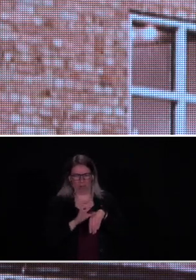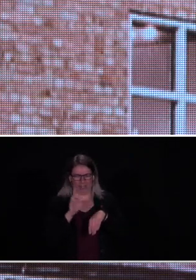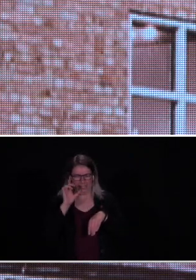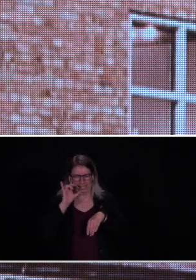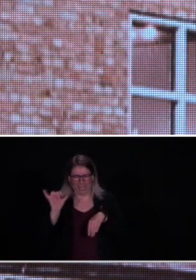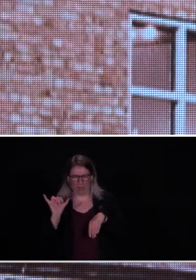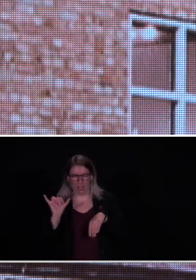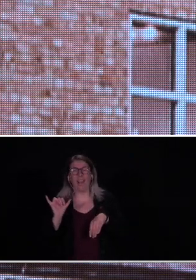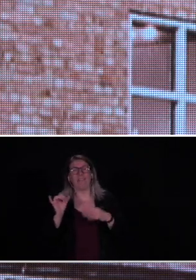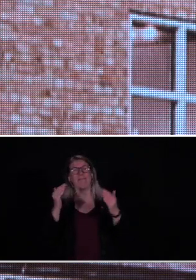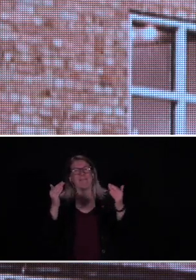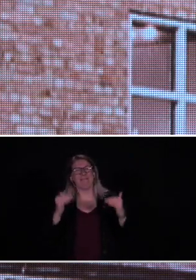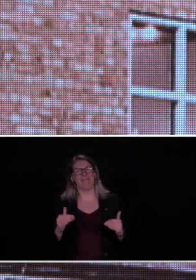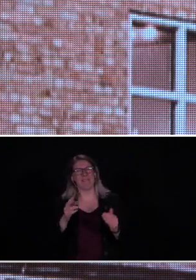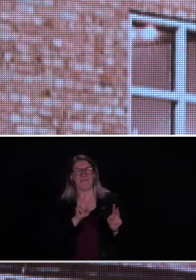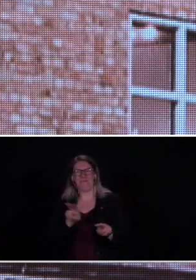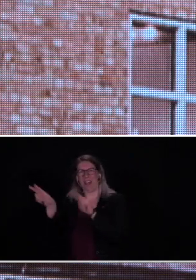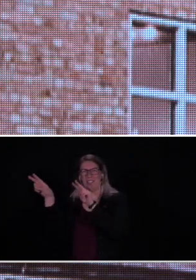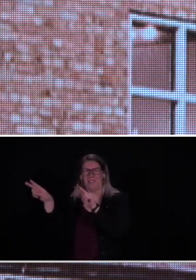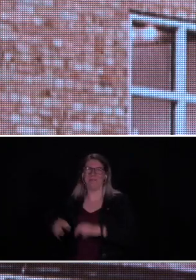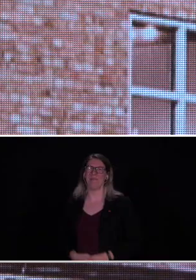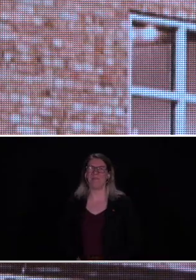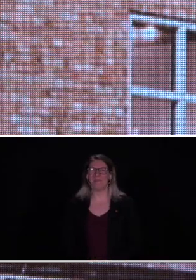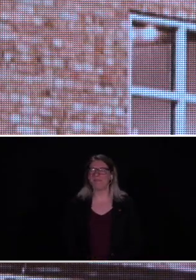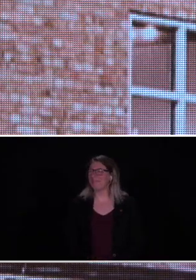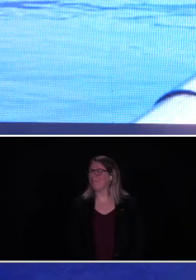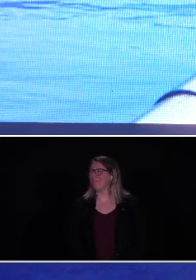like, well, here's Melanie Decker.